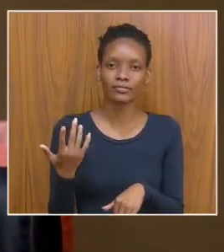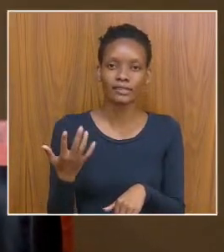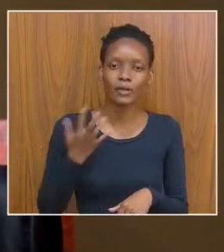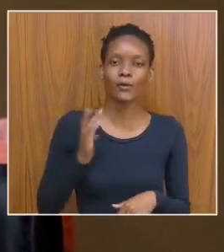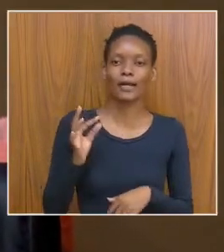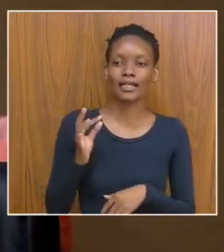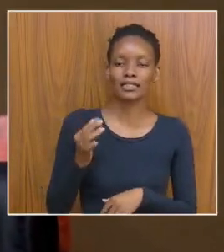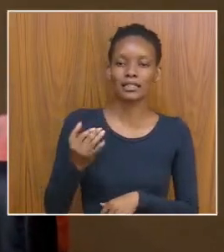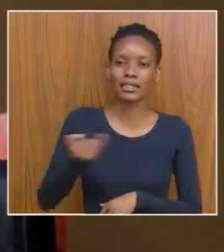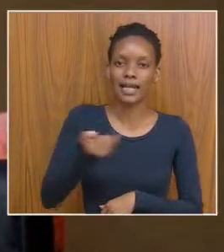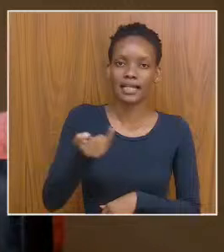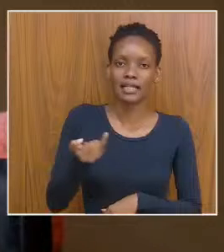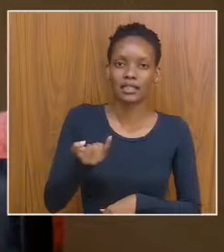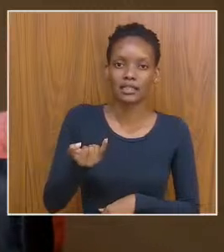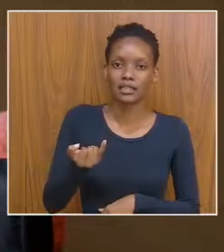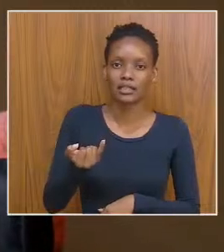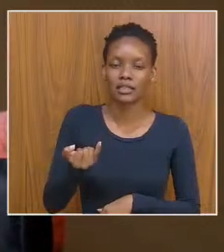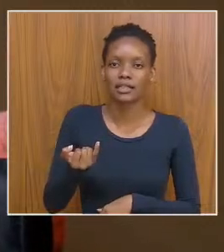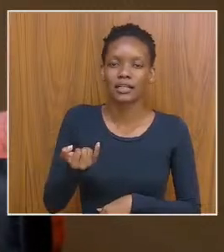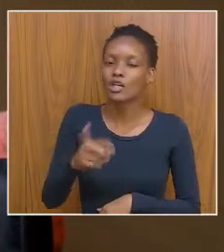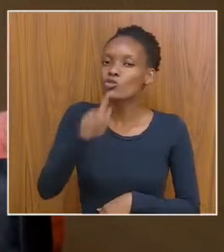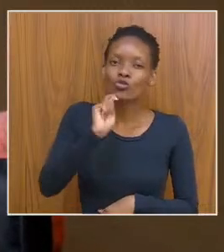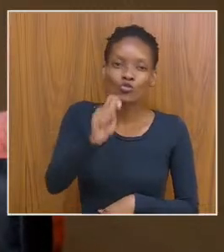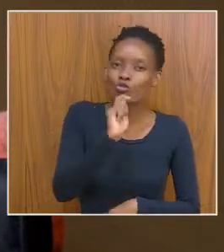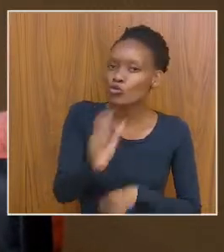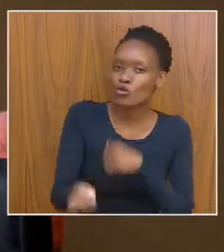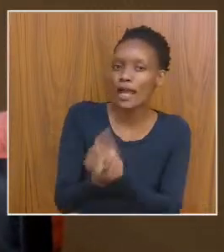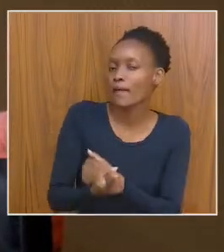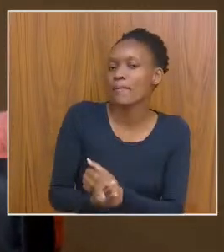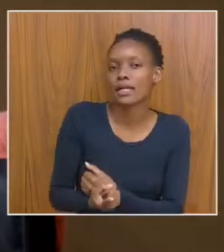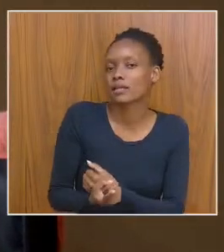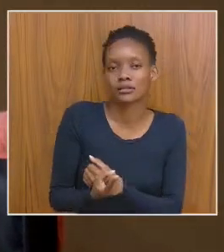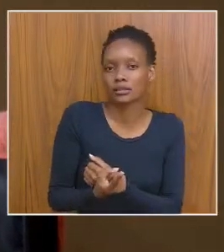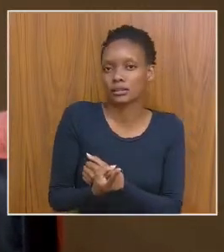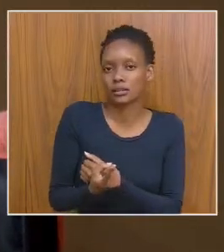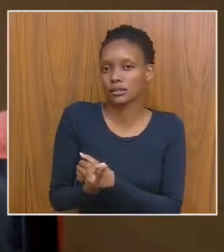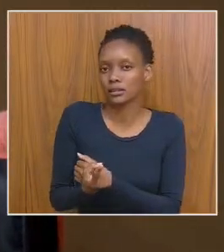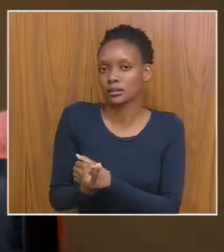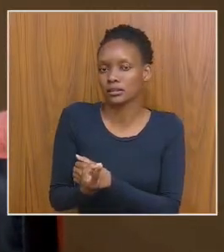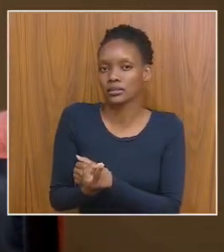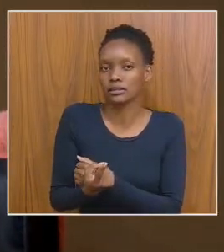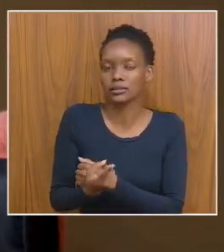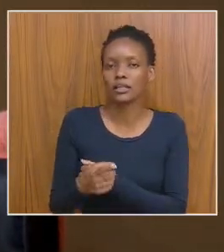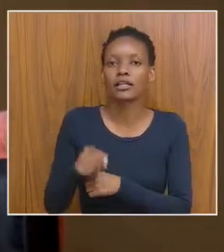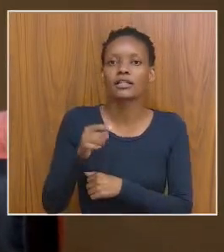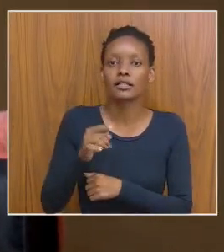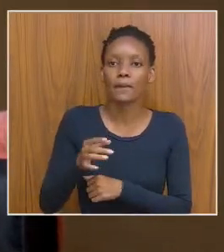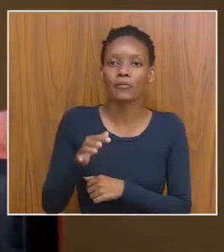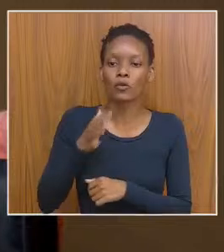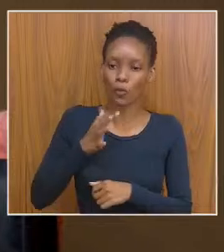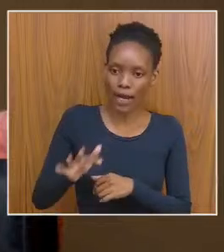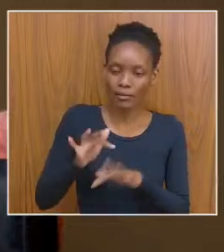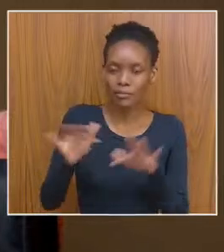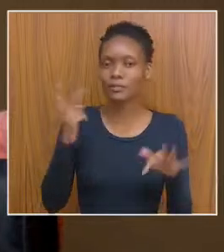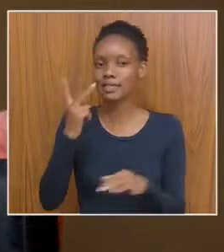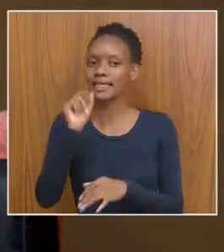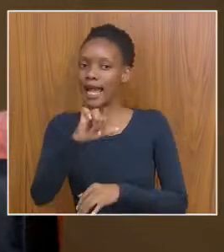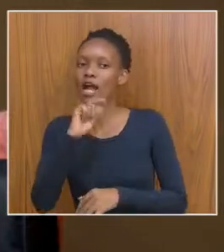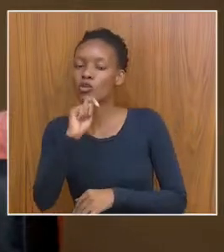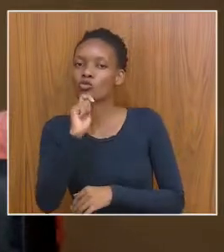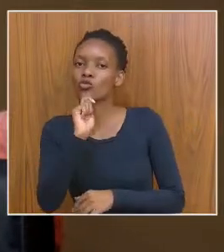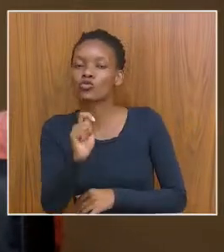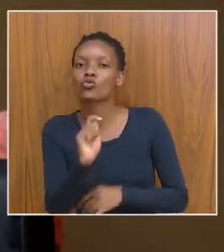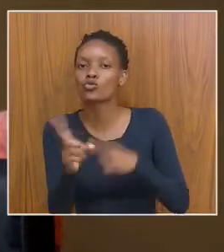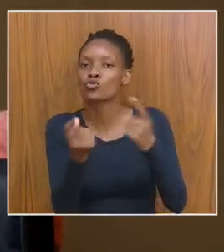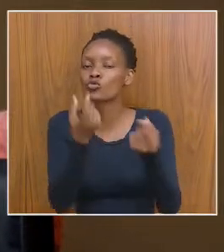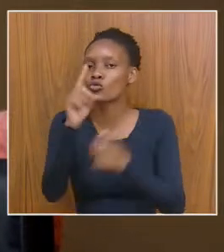be happening than just happening. You can be doing the right thing, but you must also be seen to be doing the right thing. What could have gone wrong